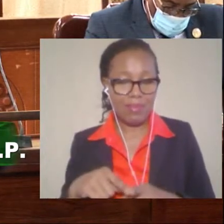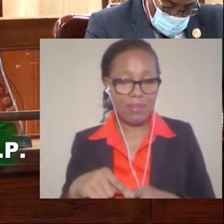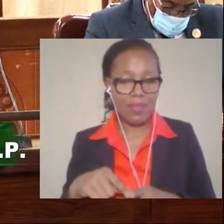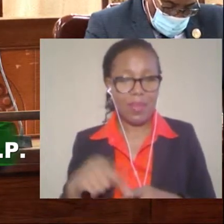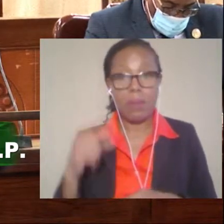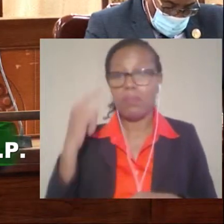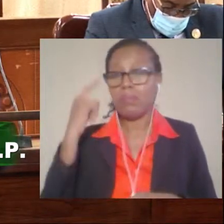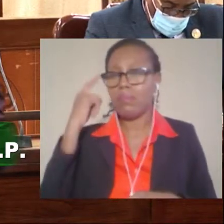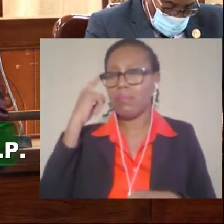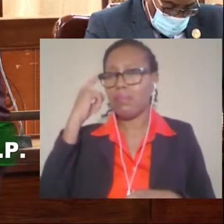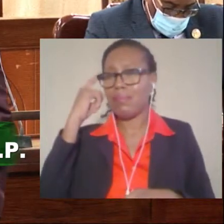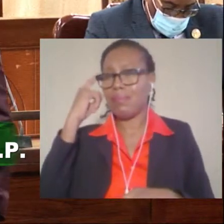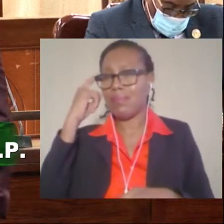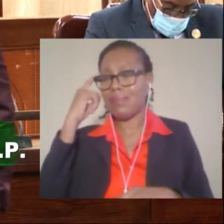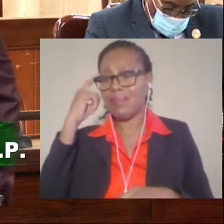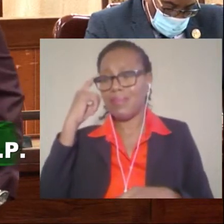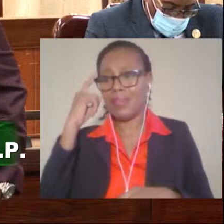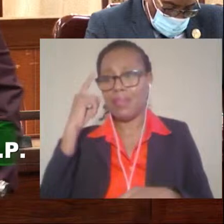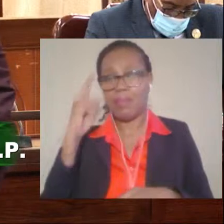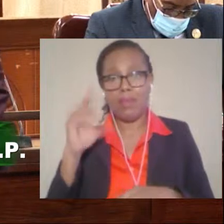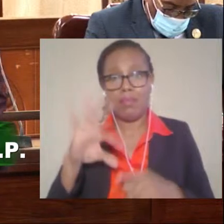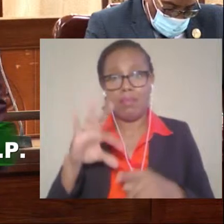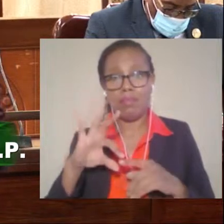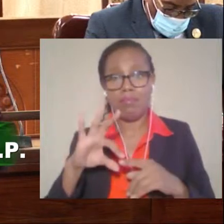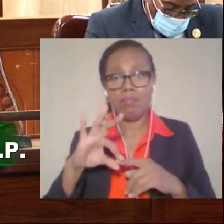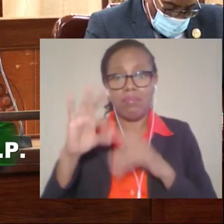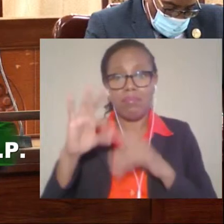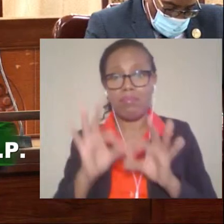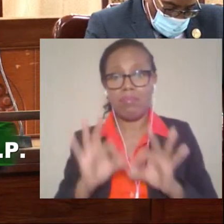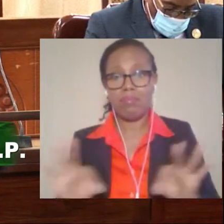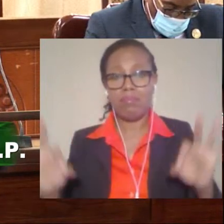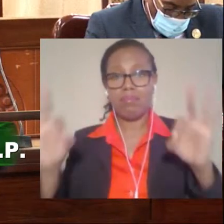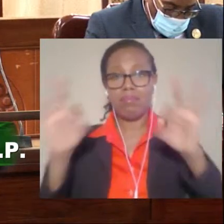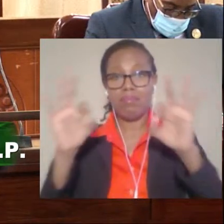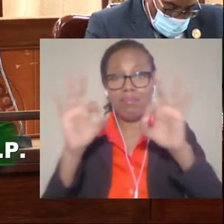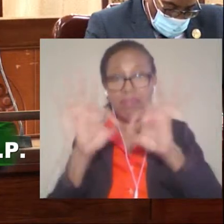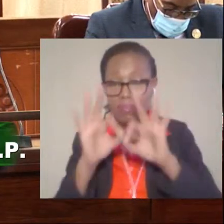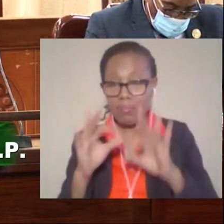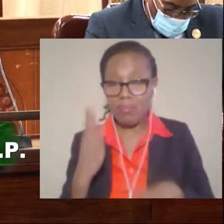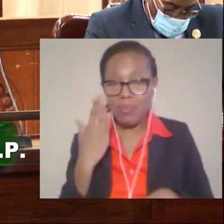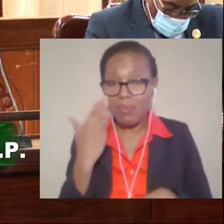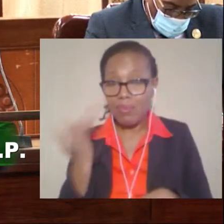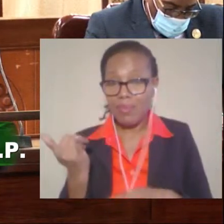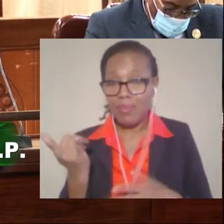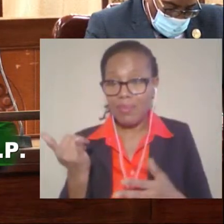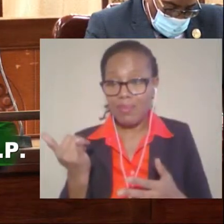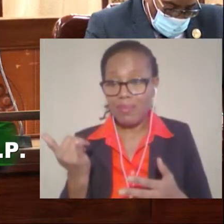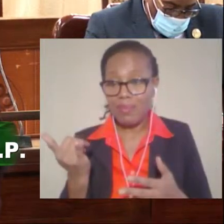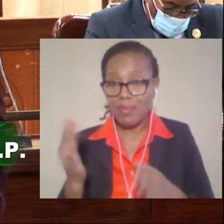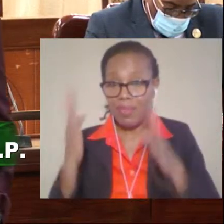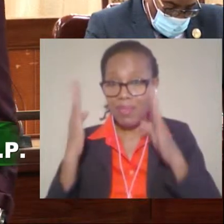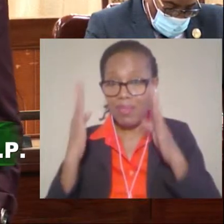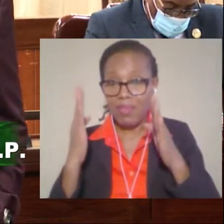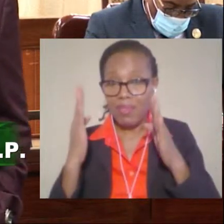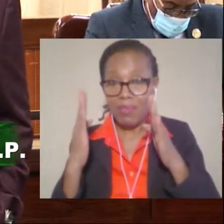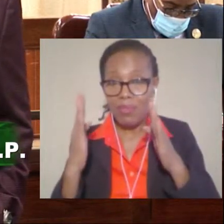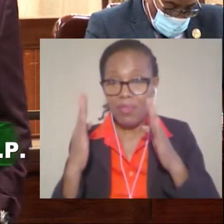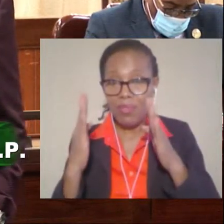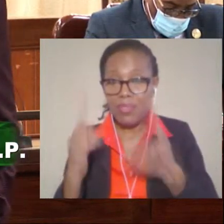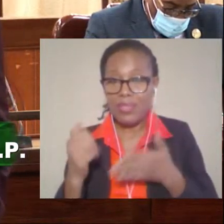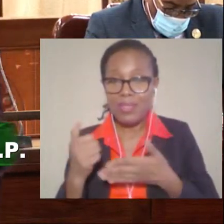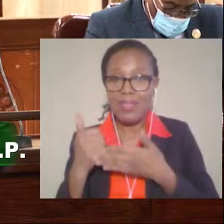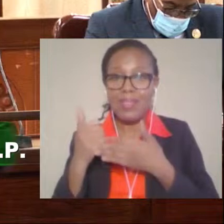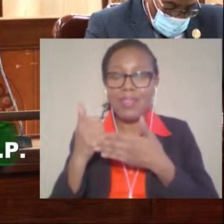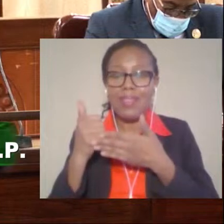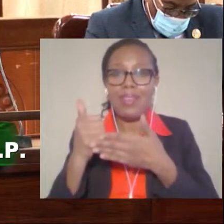is a priority function with respect to helping with the distribution